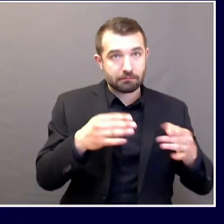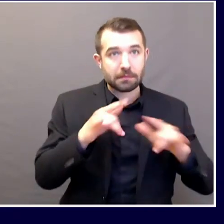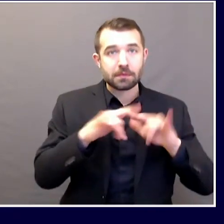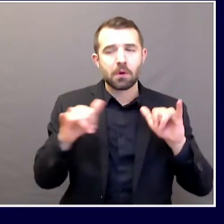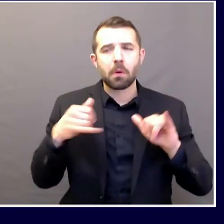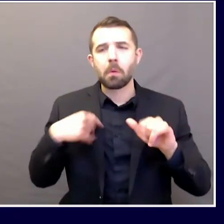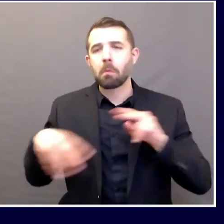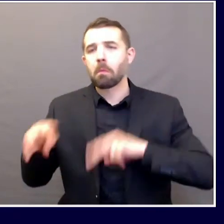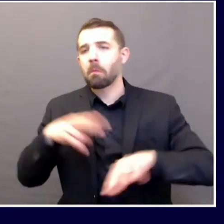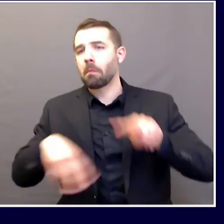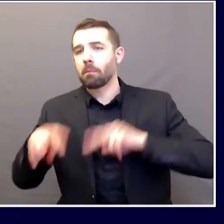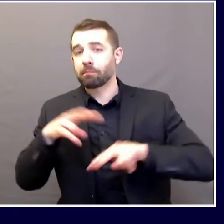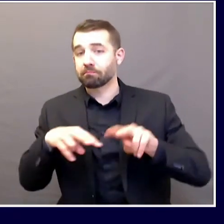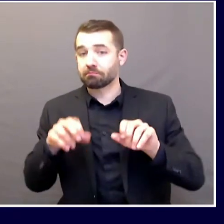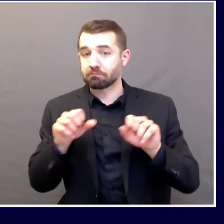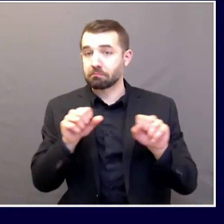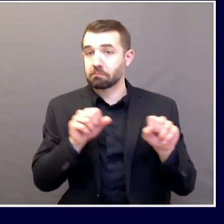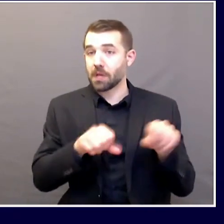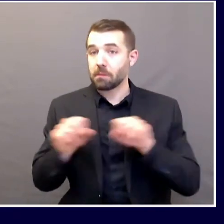to be made there as well.